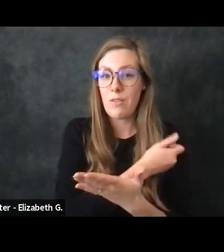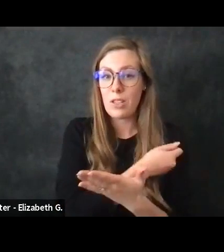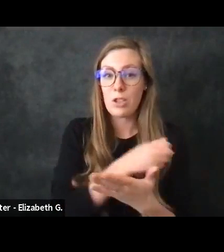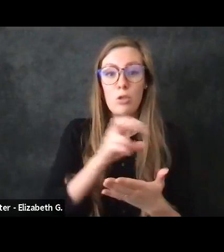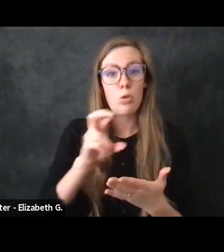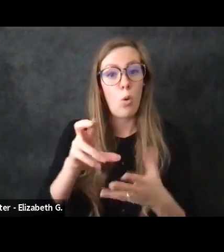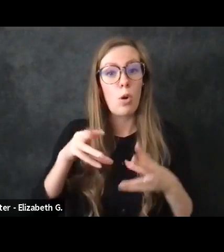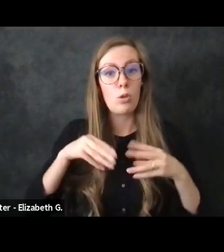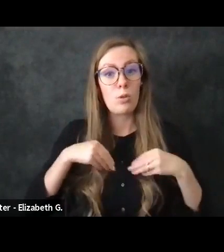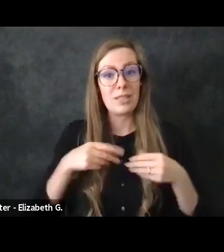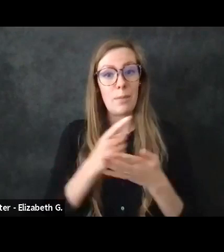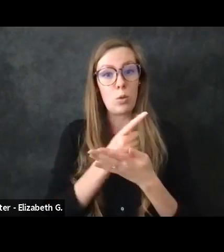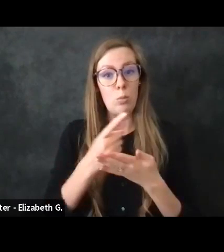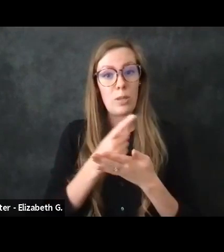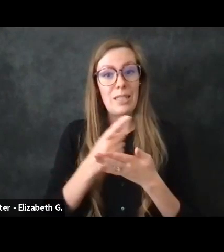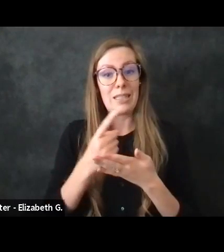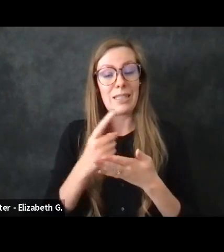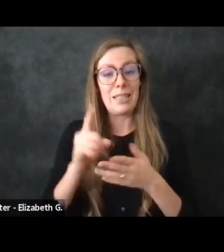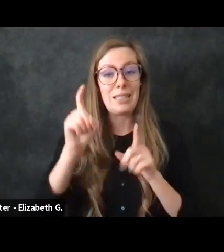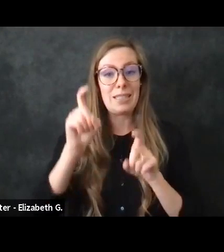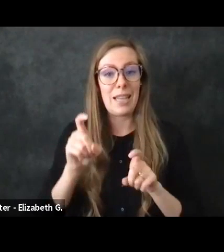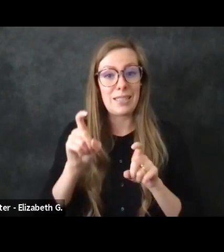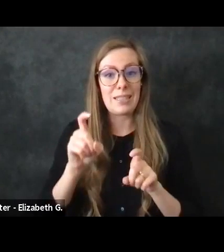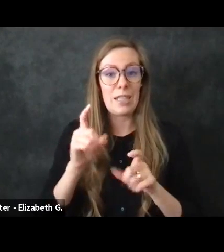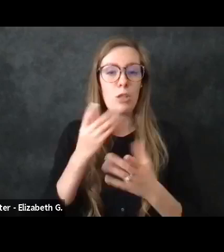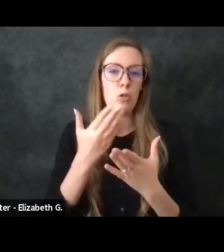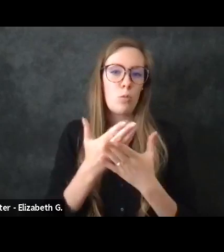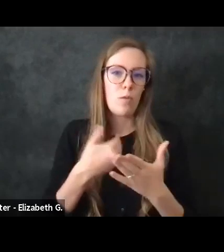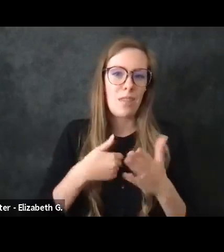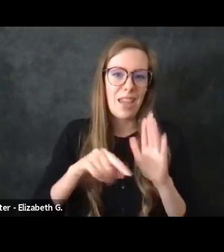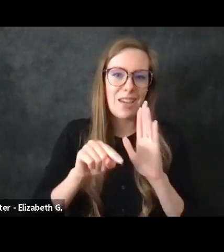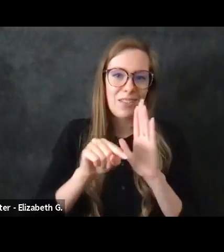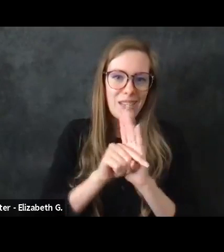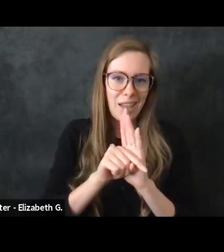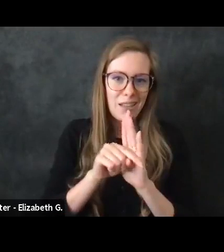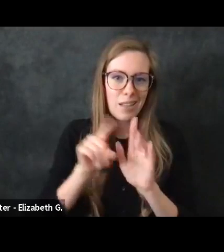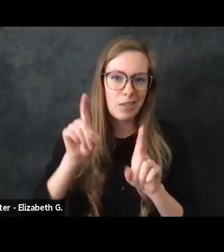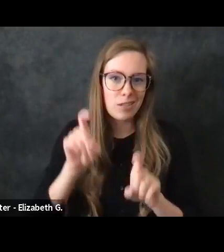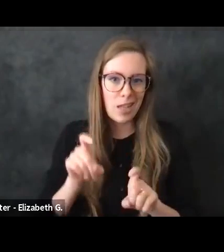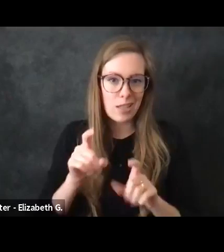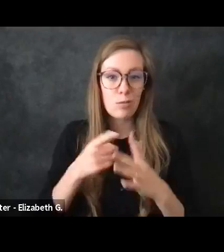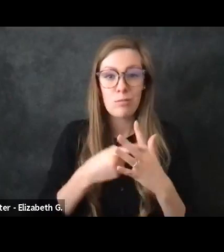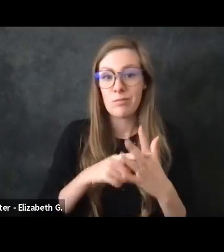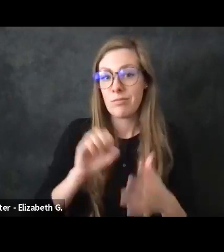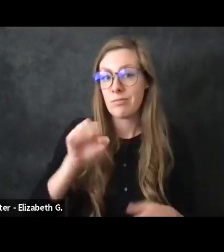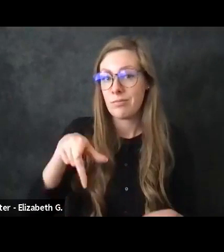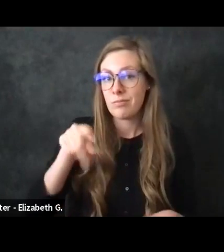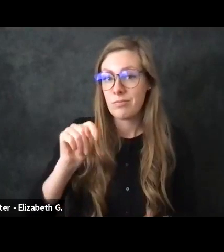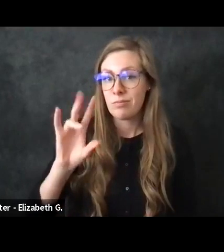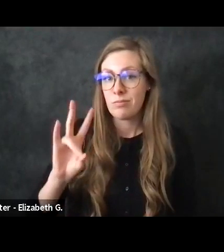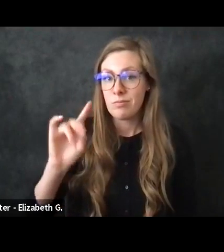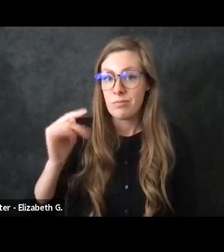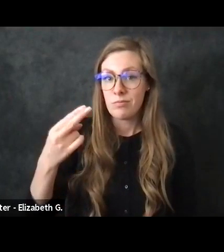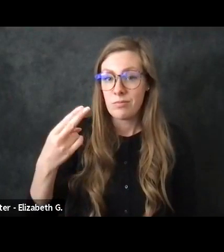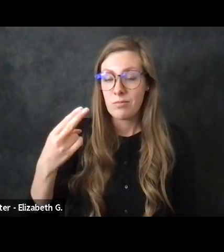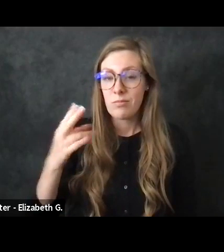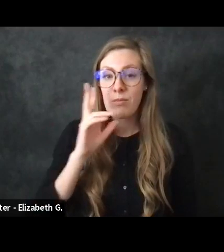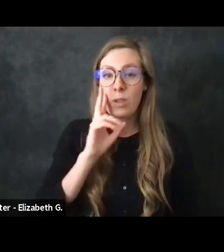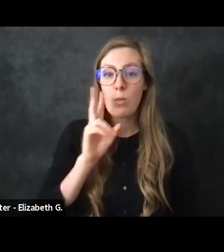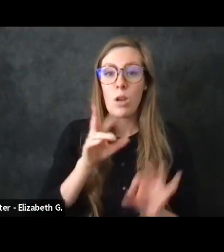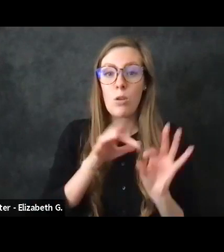to ensure that they're negative for COVID-19. This policy, which will take effect September 7th, will apply to all of